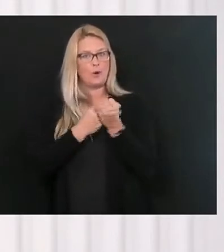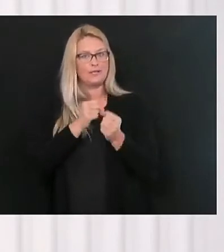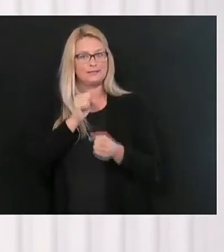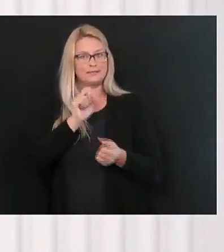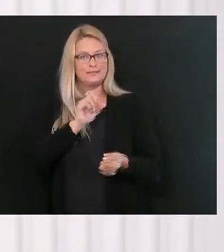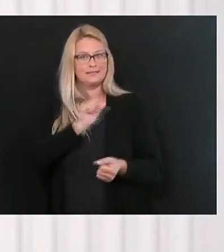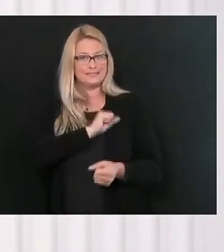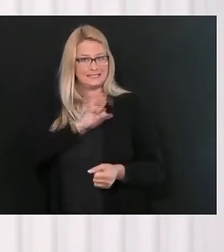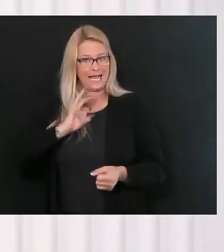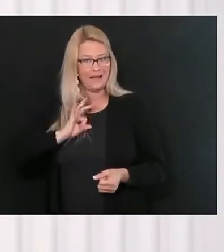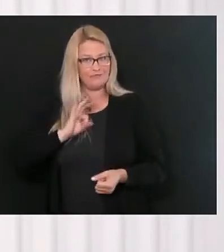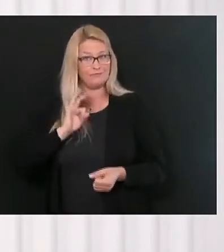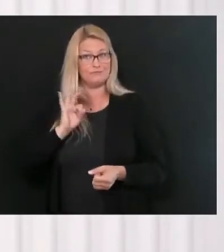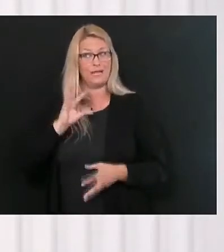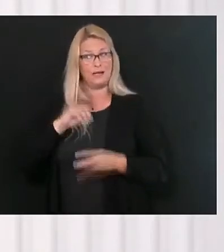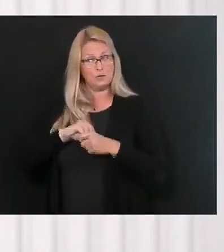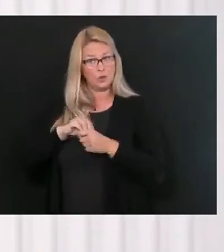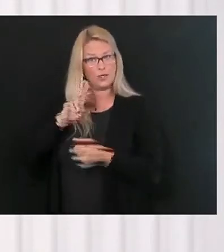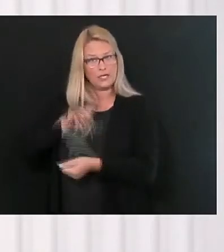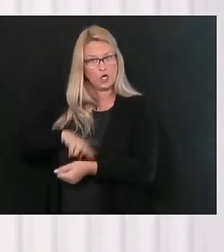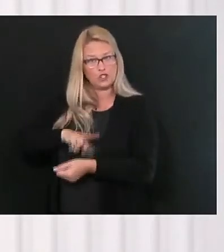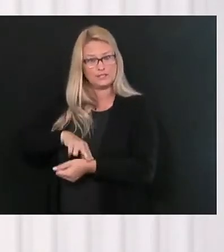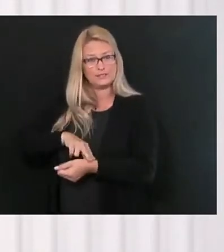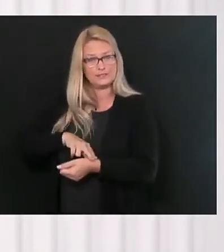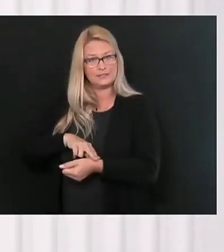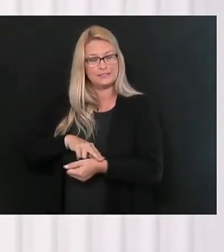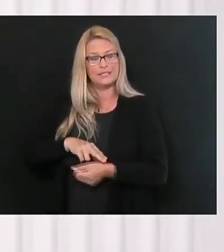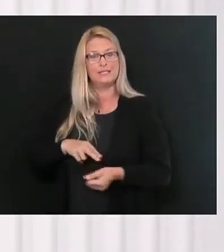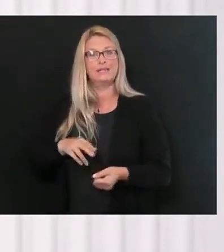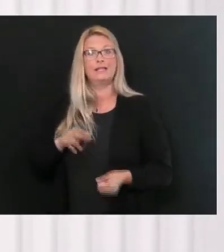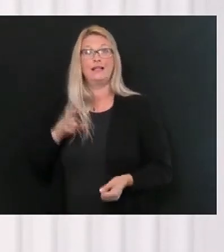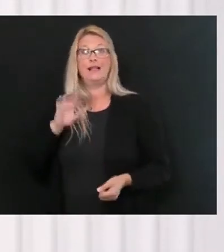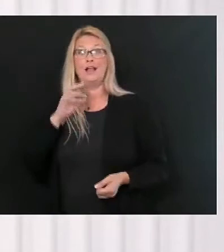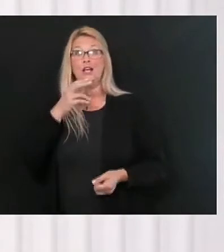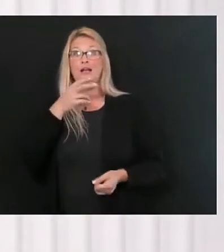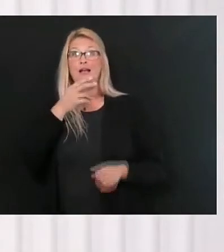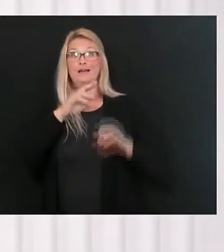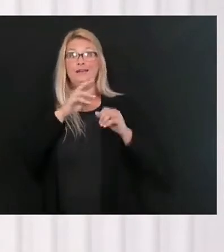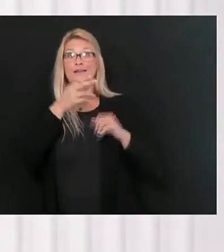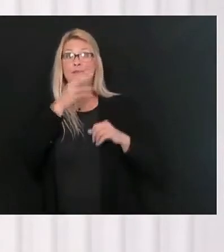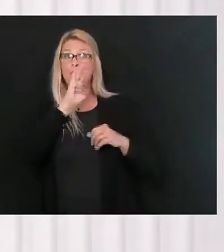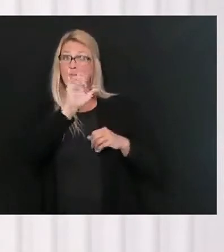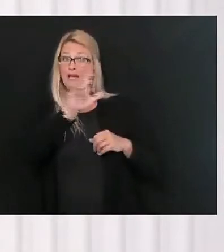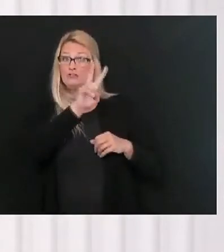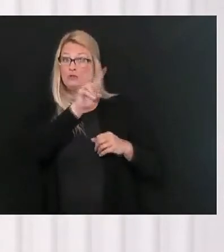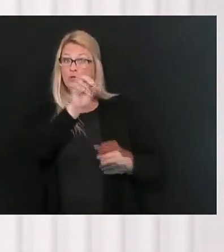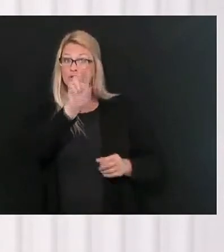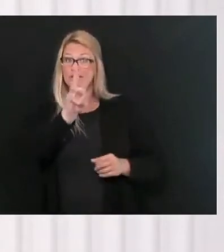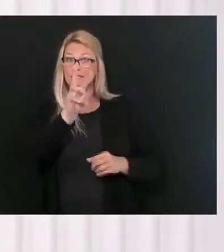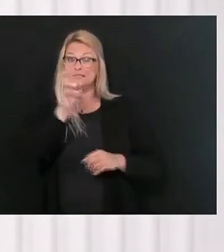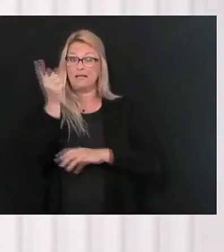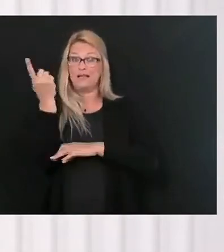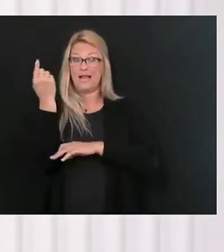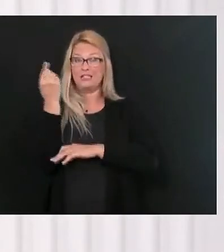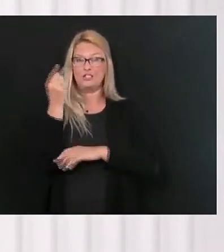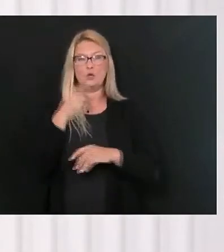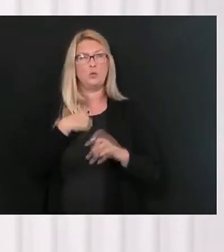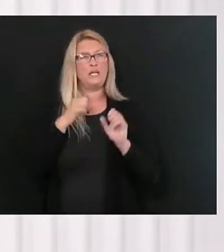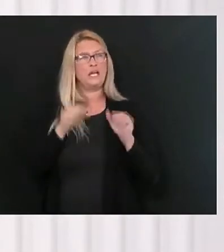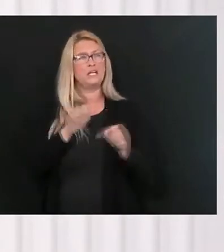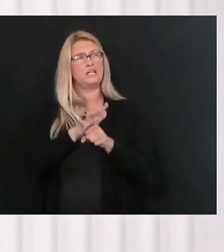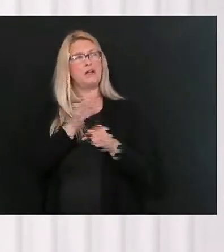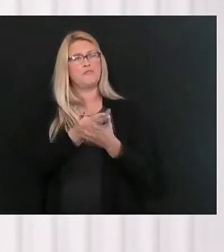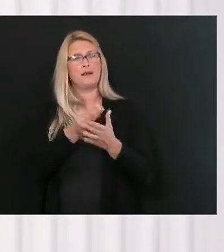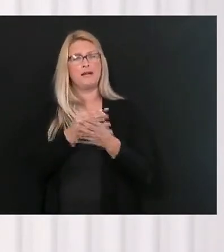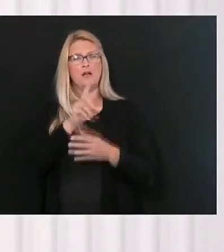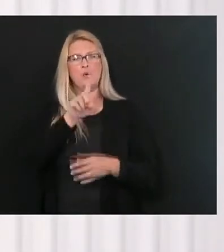nurses. So total support staff prior to House Bill 206 last year, we had about enough money to hire about